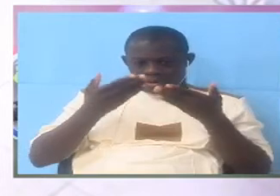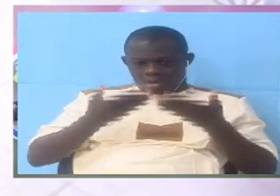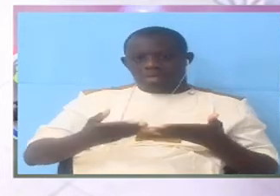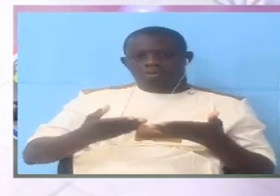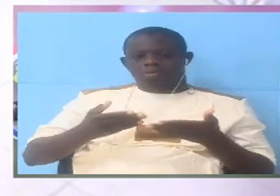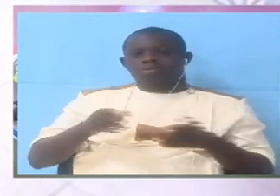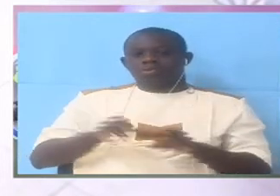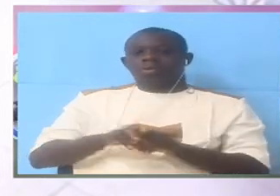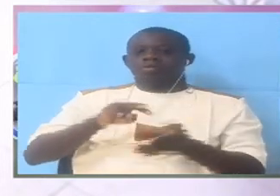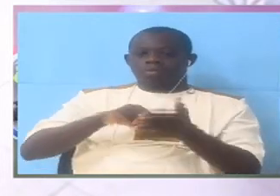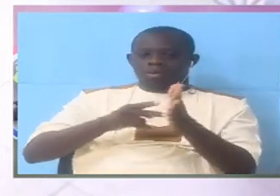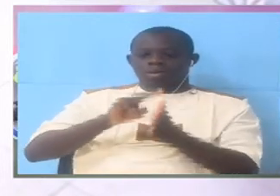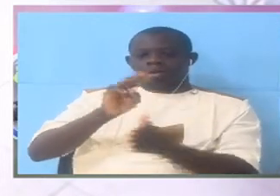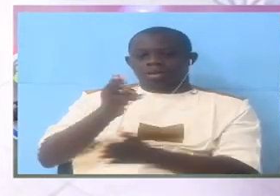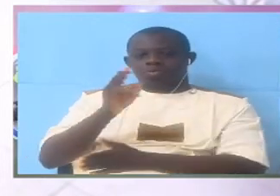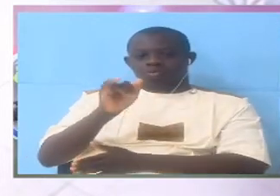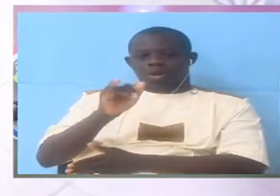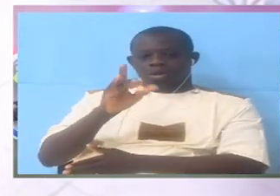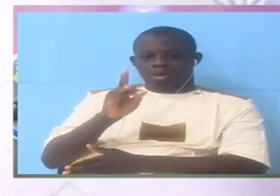Hydra.